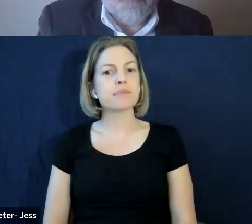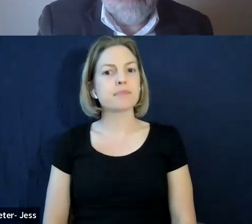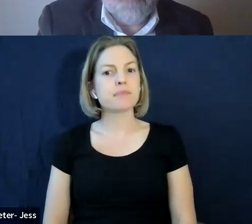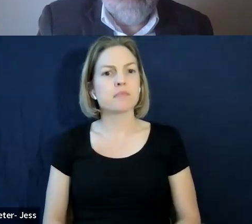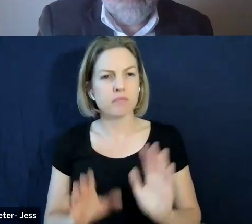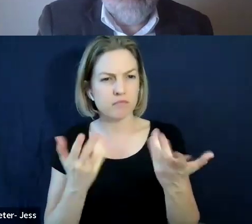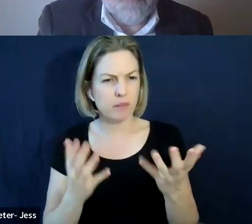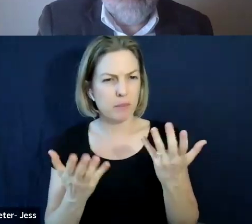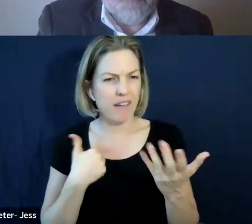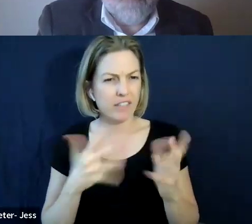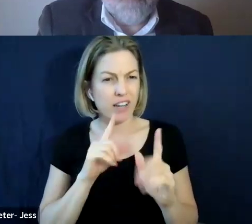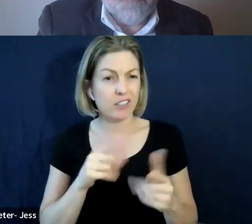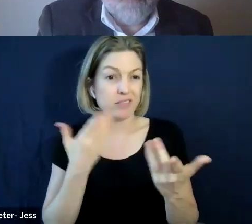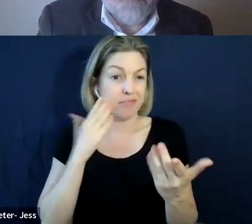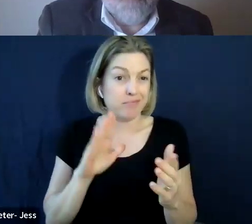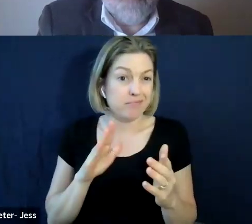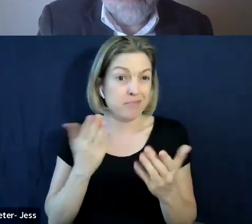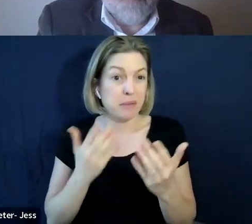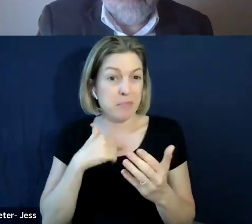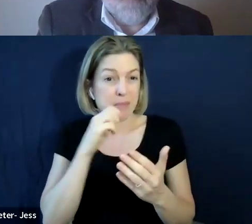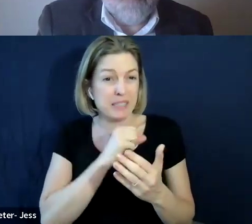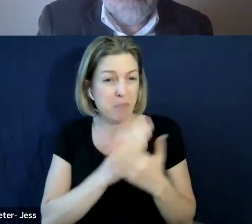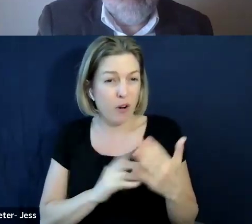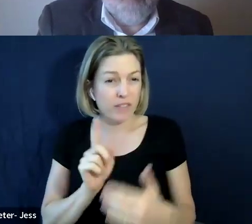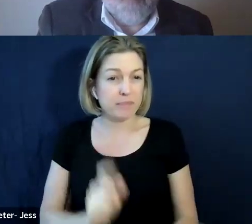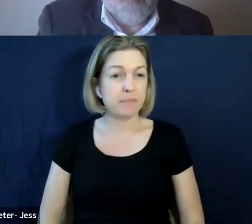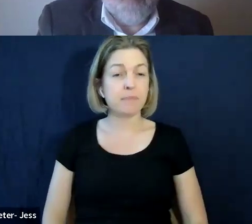Unless I answered it, I'm sorry. I think I might miss part of it.